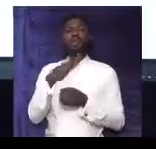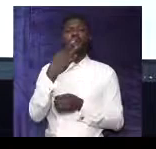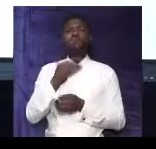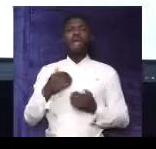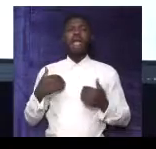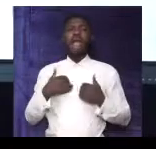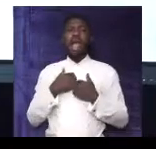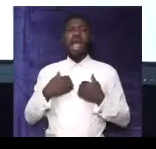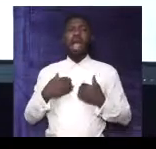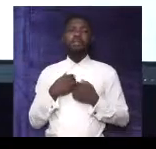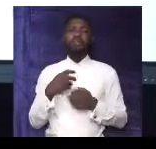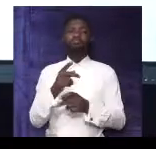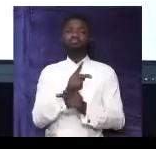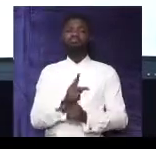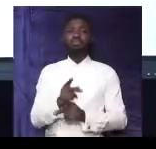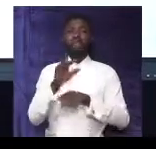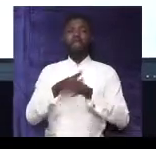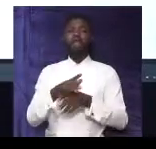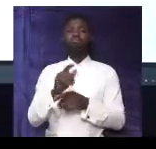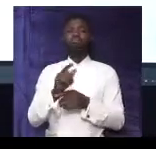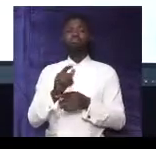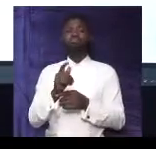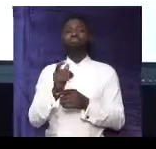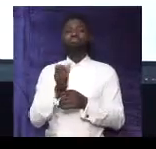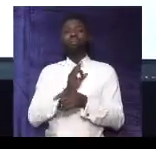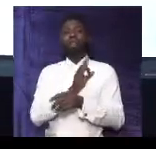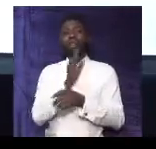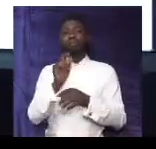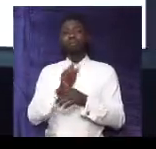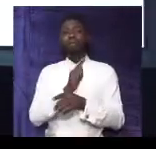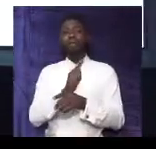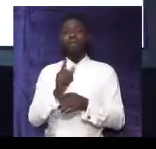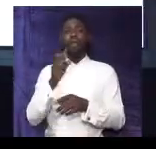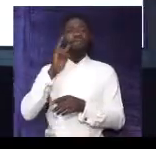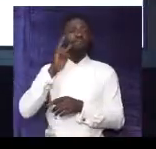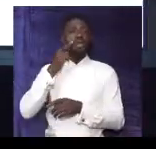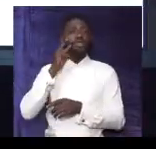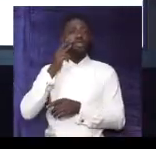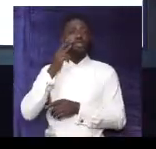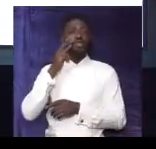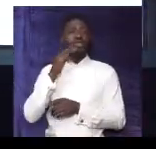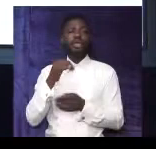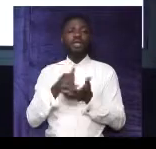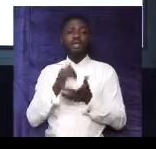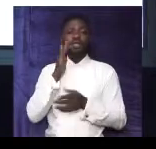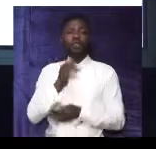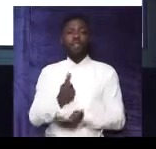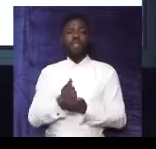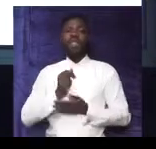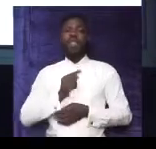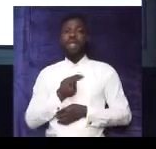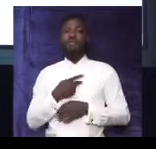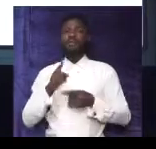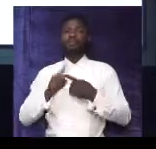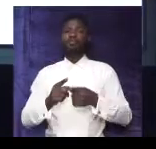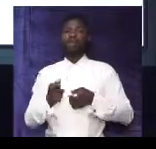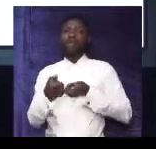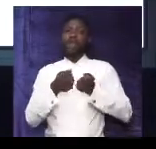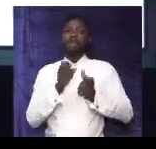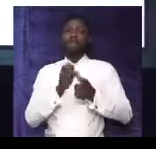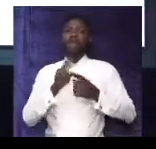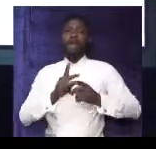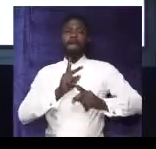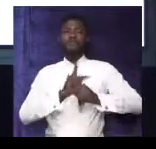grazing on the vegetation. When we reduce the number of animals grazing on the vegetation, it will help us to control